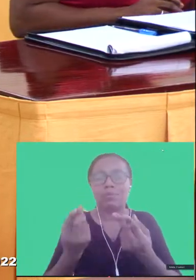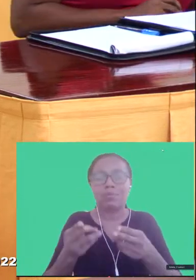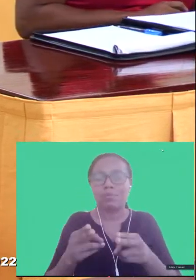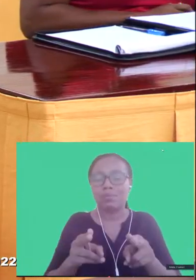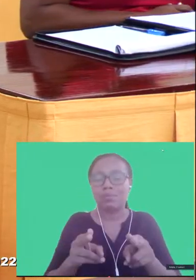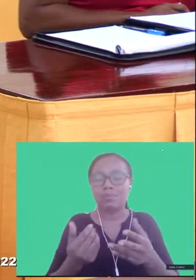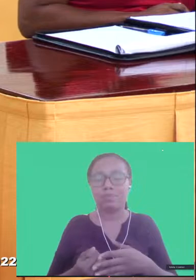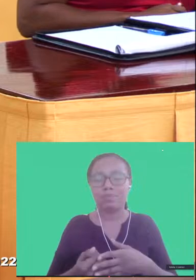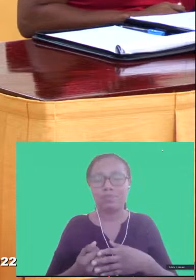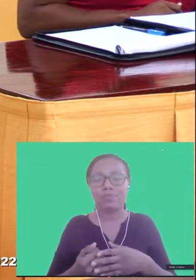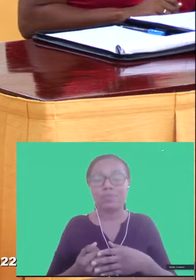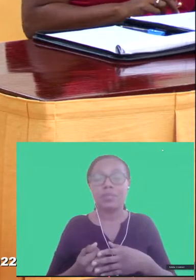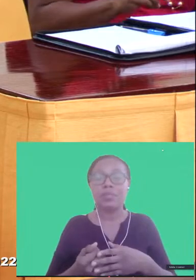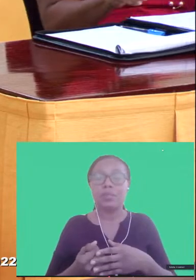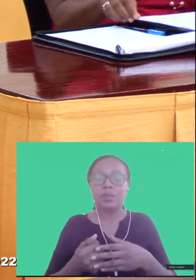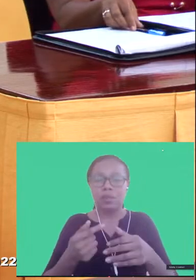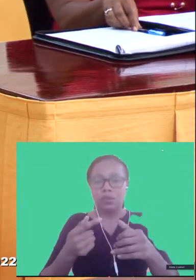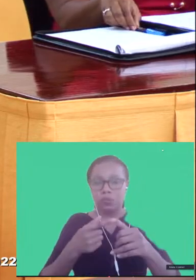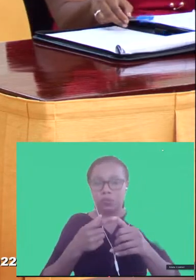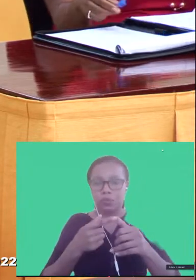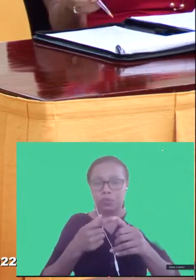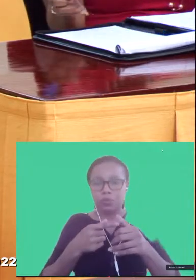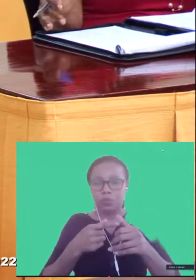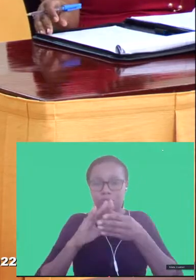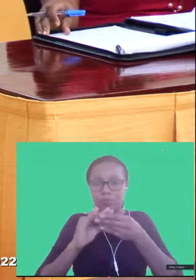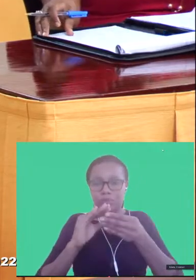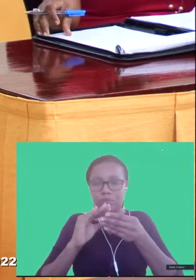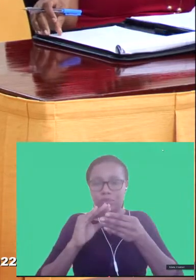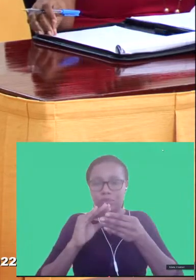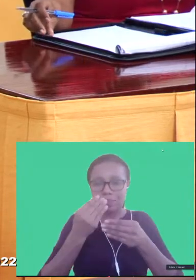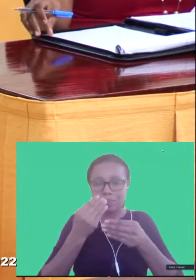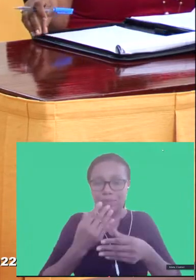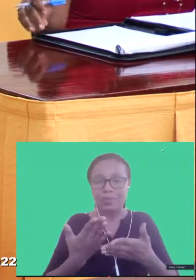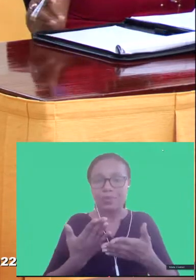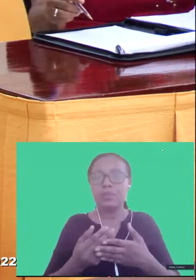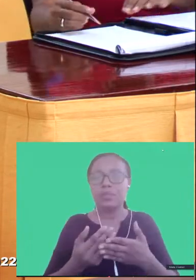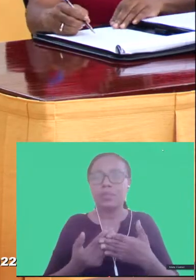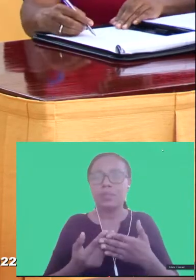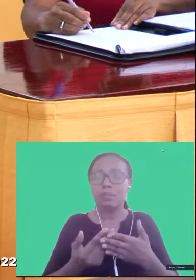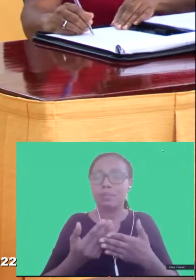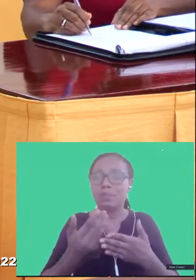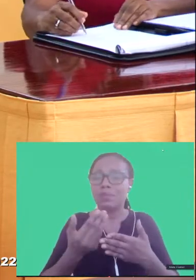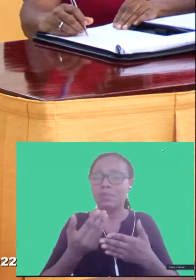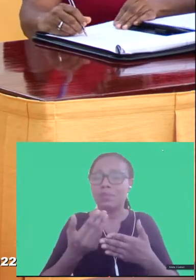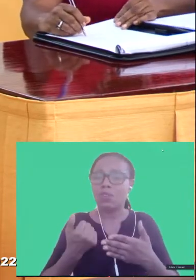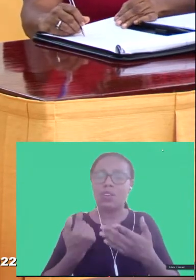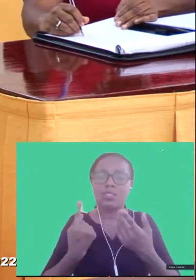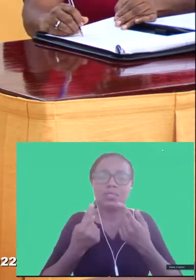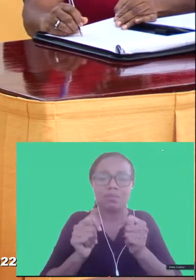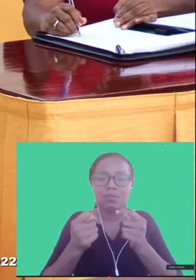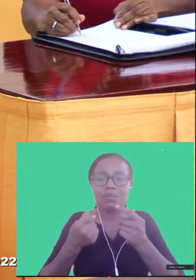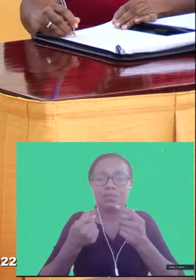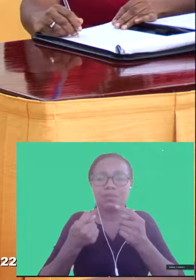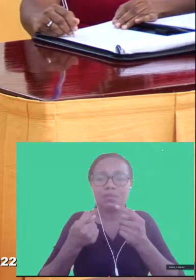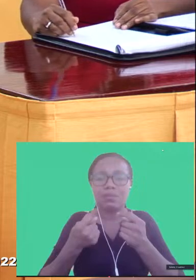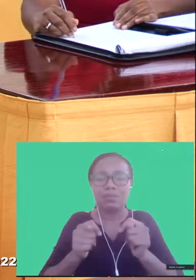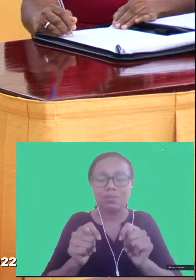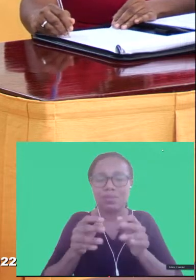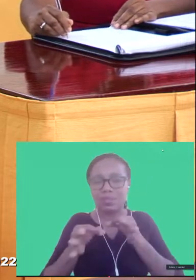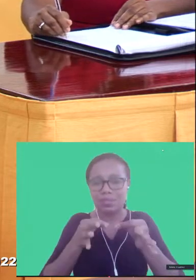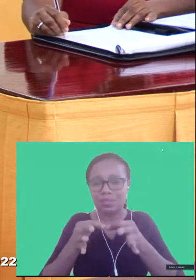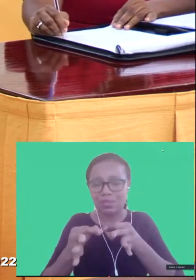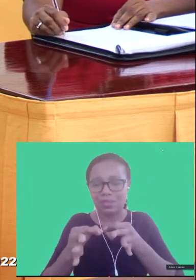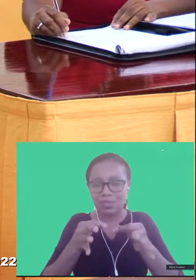have tried to explain to the country is not a compensation package,